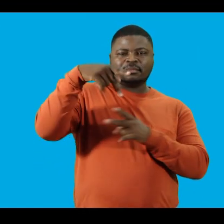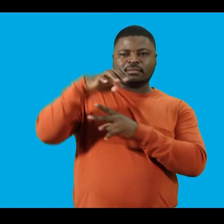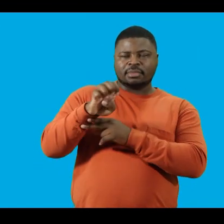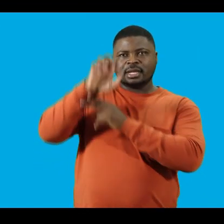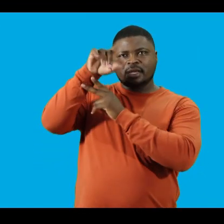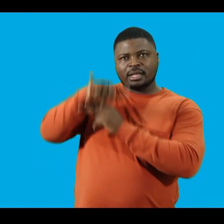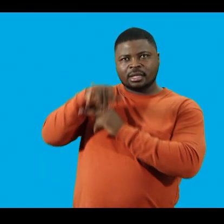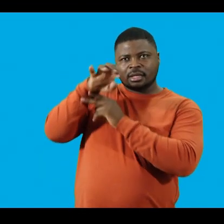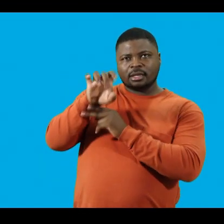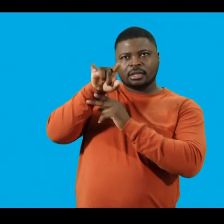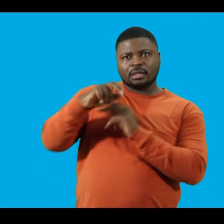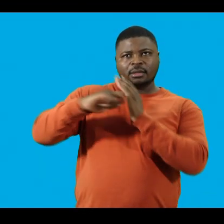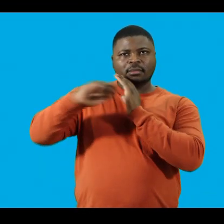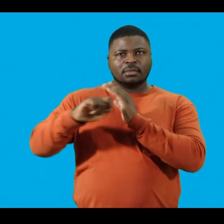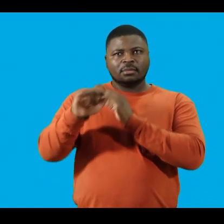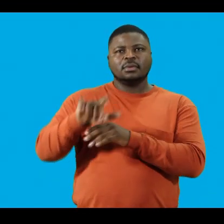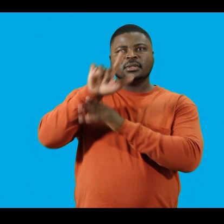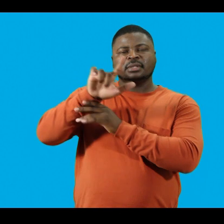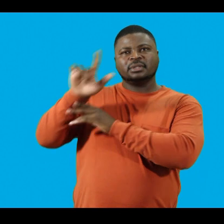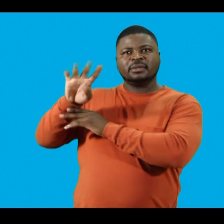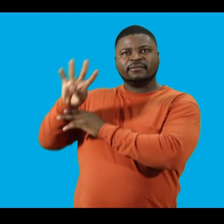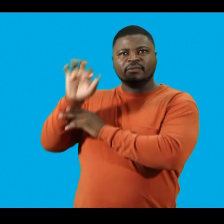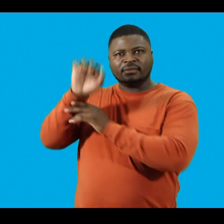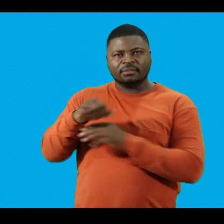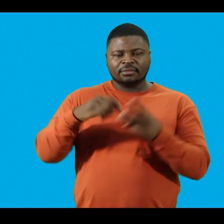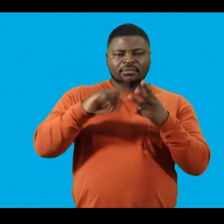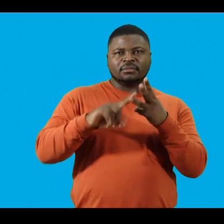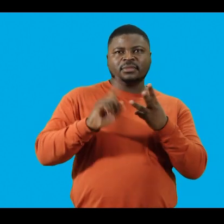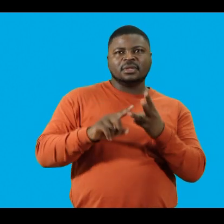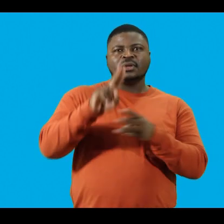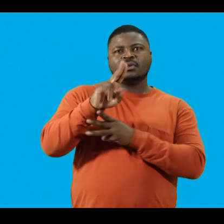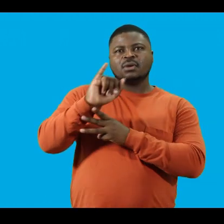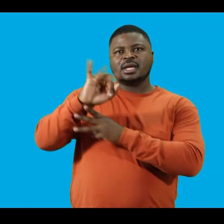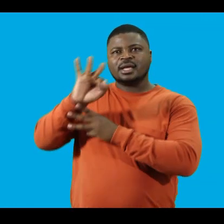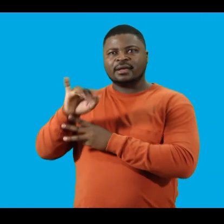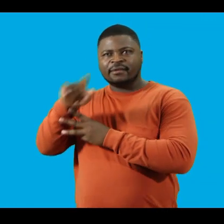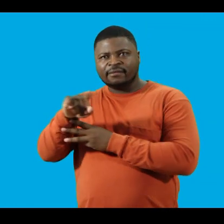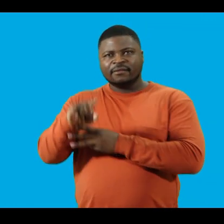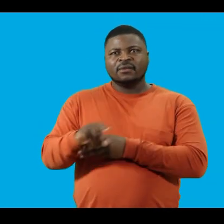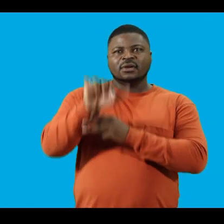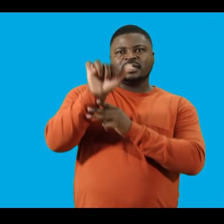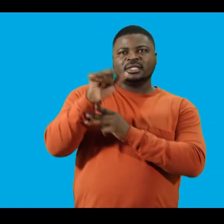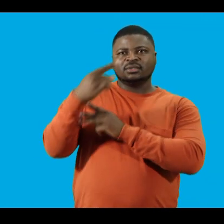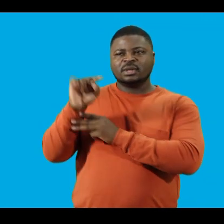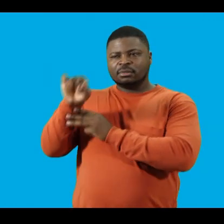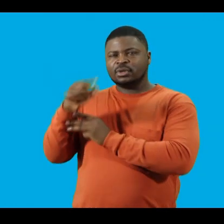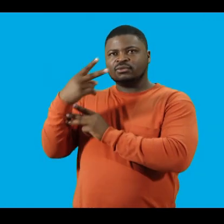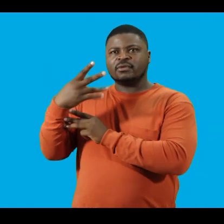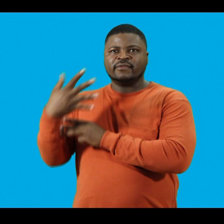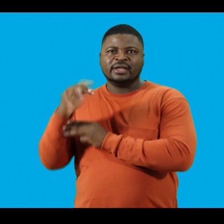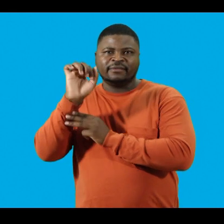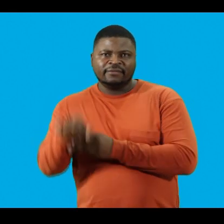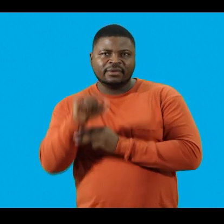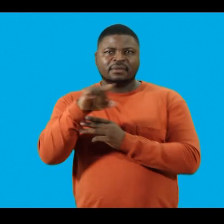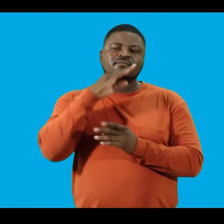774. UIF, 61.25. And then no other deductions. So you had to add